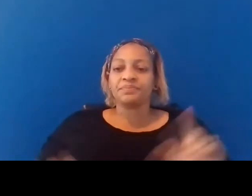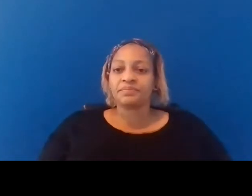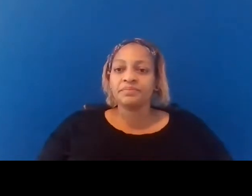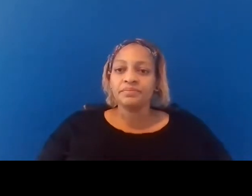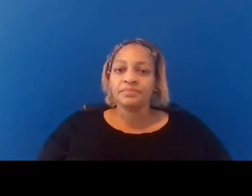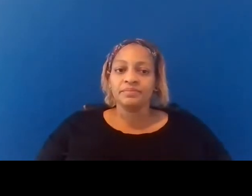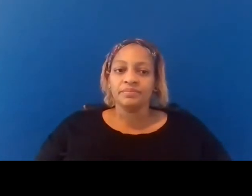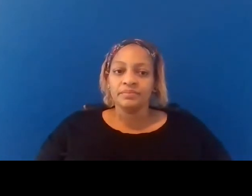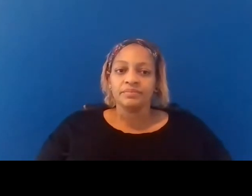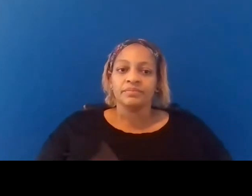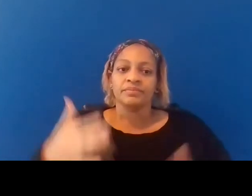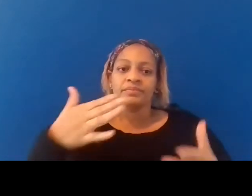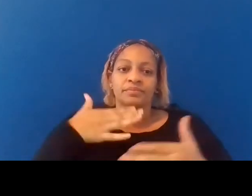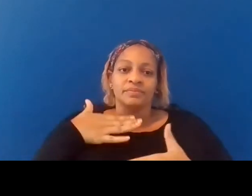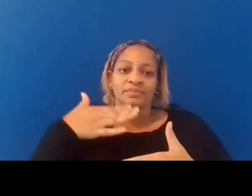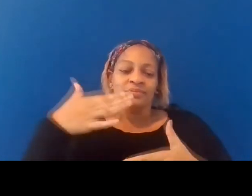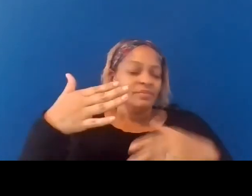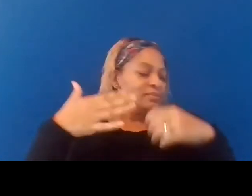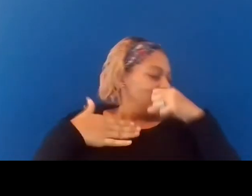Breathe.